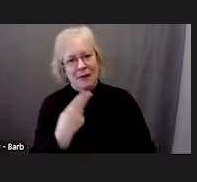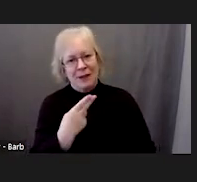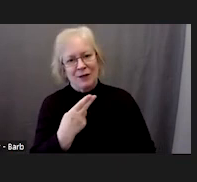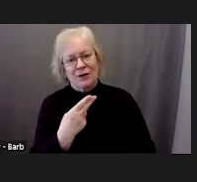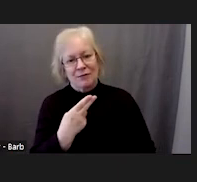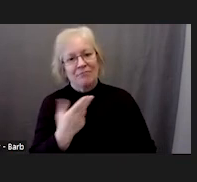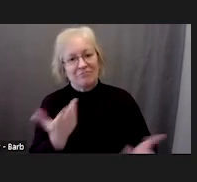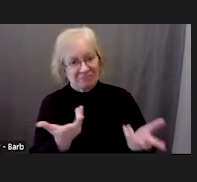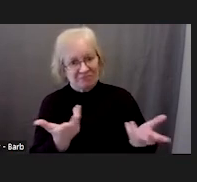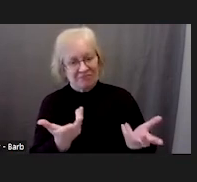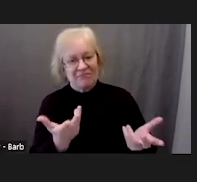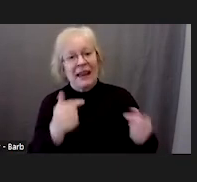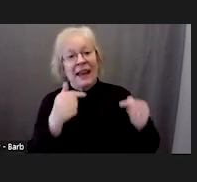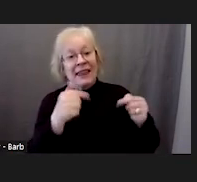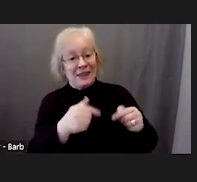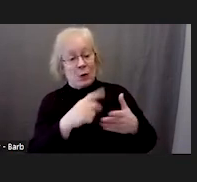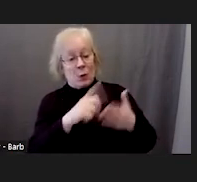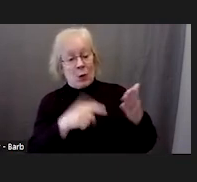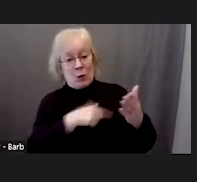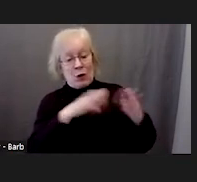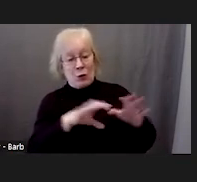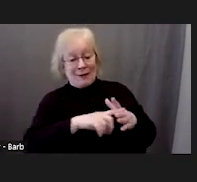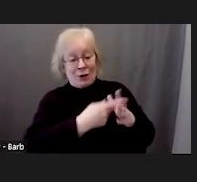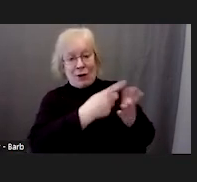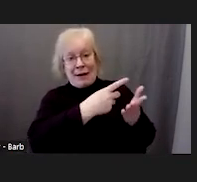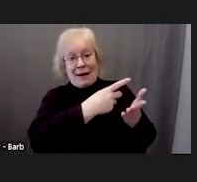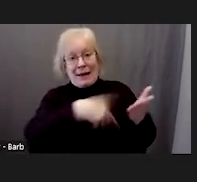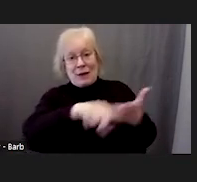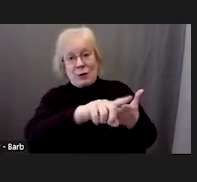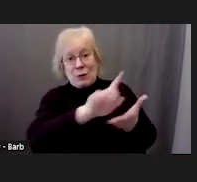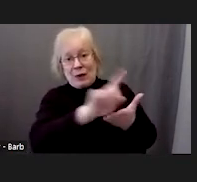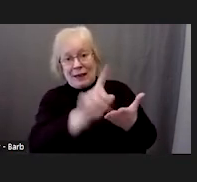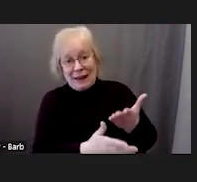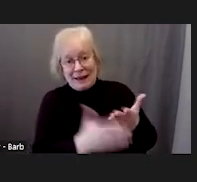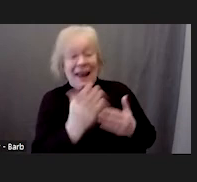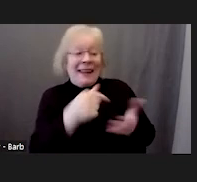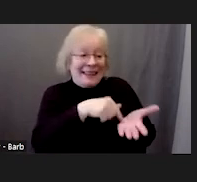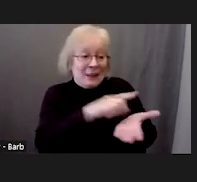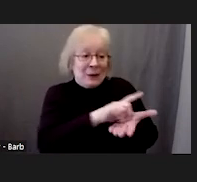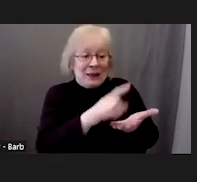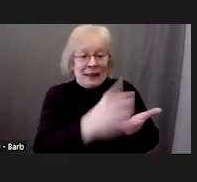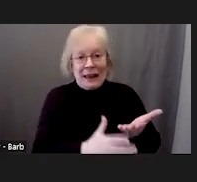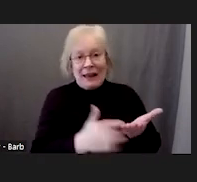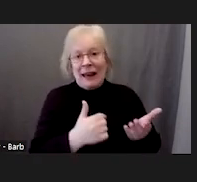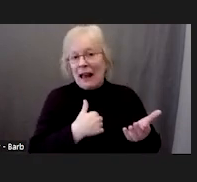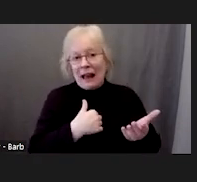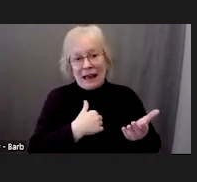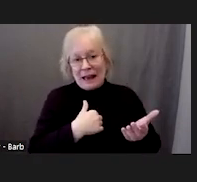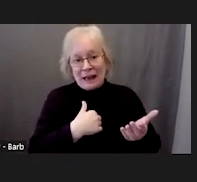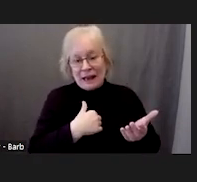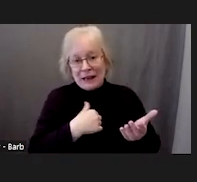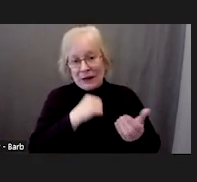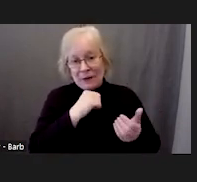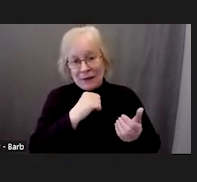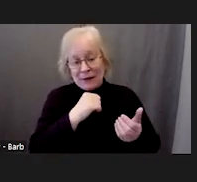doing starting on next weekend, or probably this weekend, when I don't have to go live.